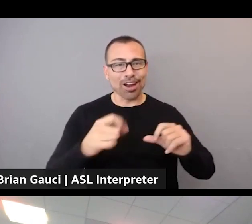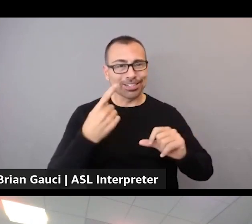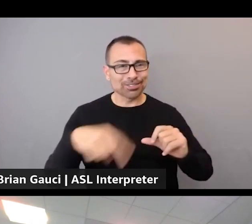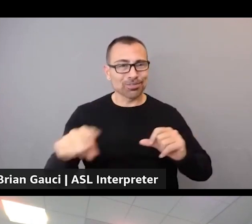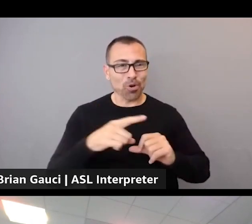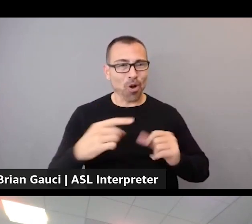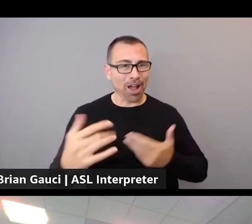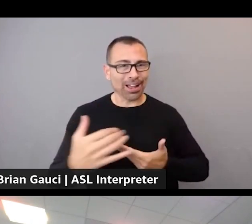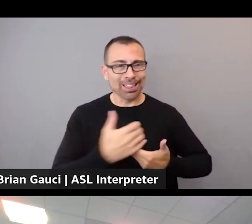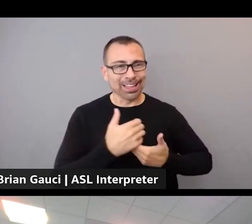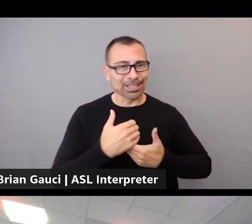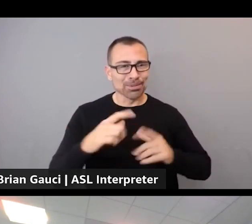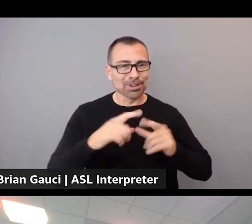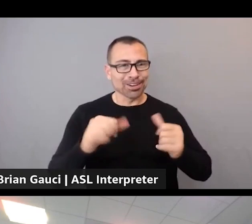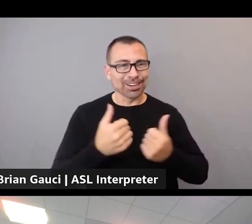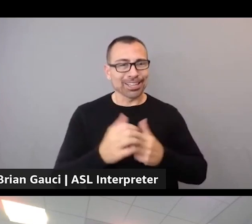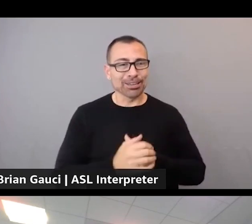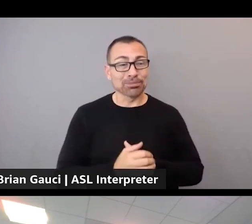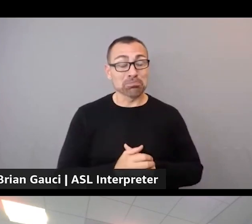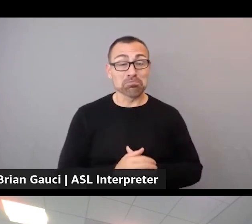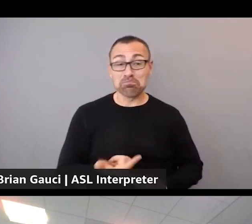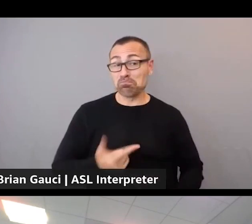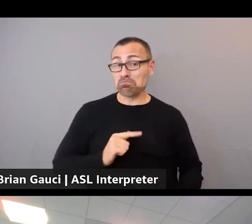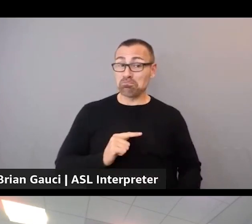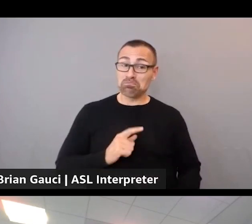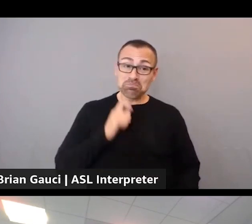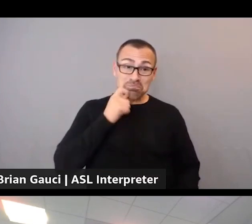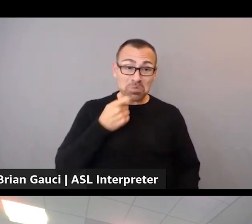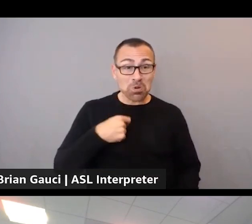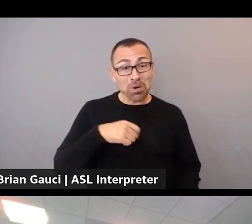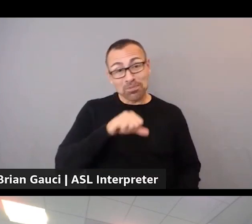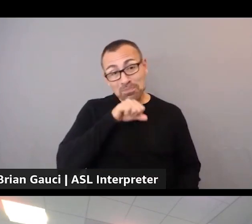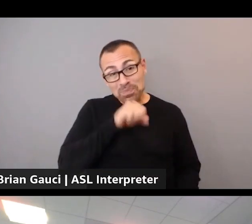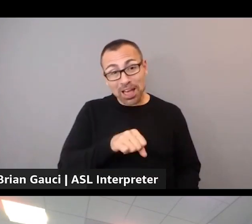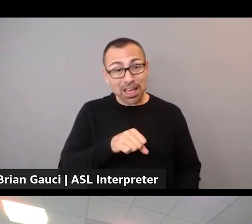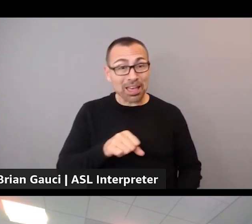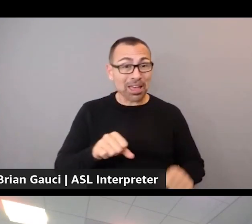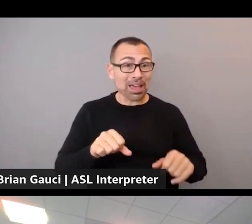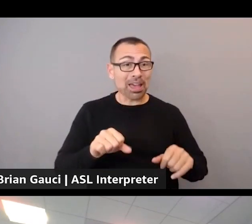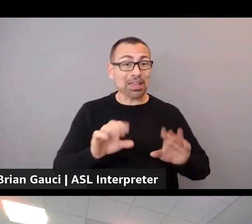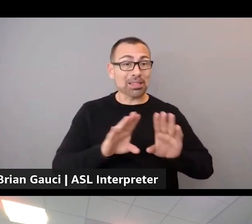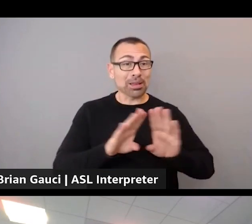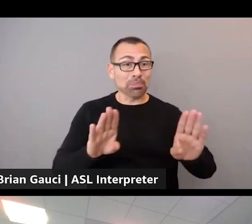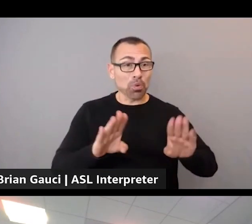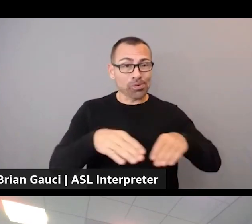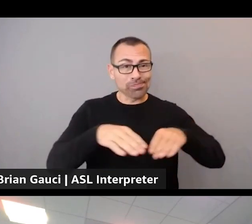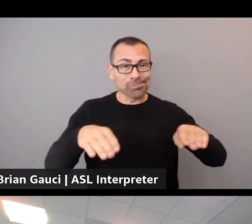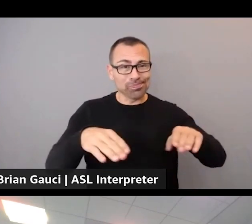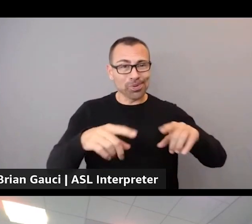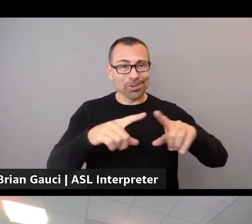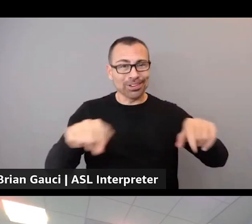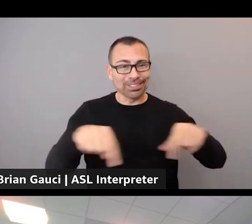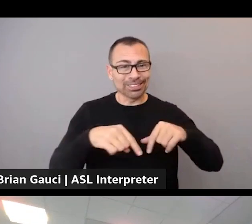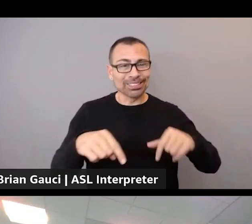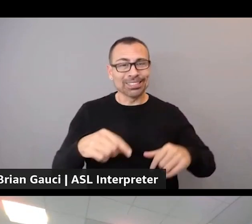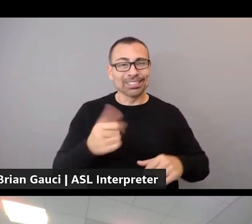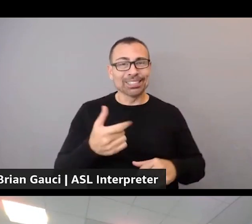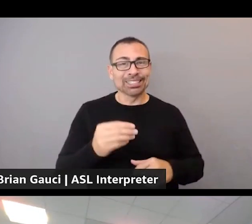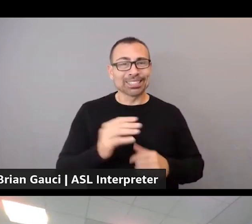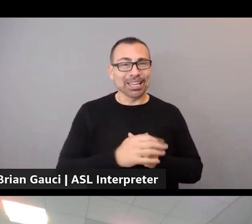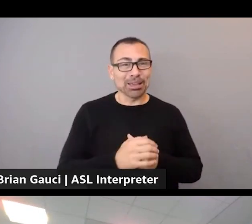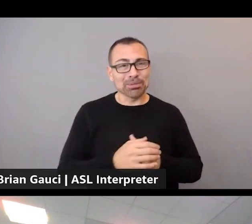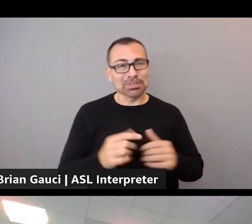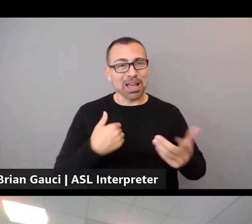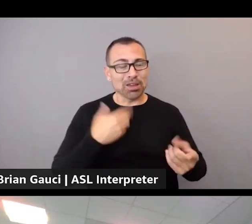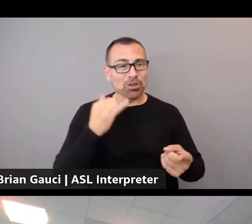Yeah. So. I like board games, so I have to try it. I don't know if you've ever played Azul, it's one of my favorites. No, I'm going to have